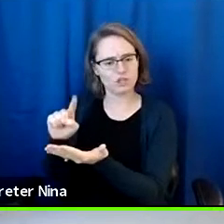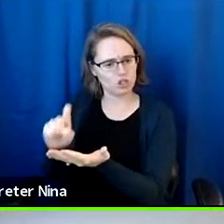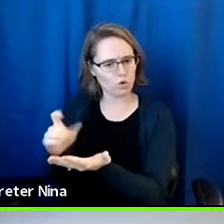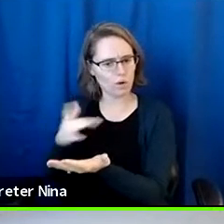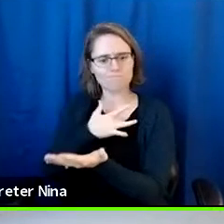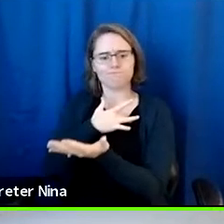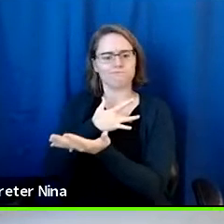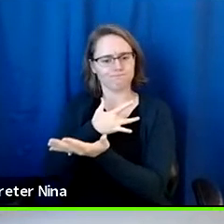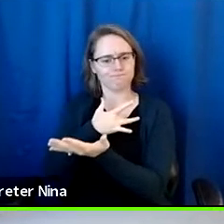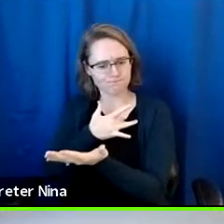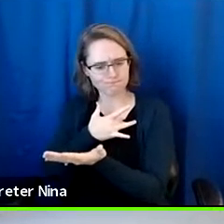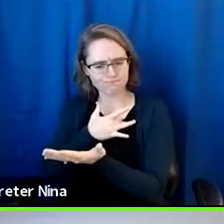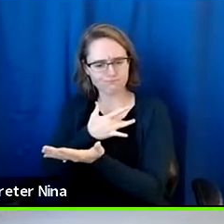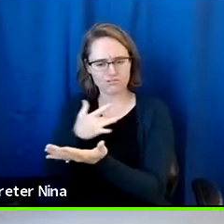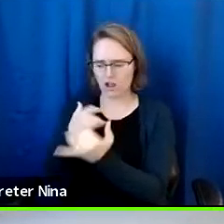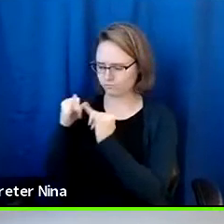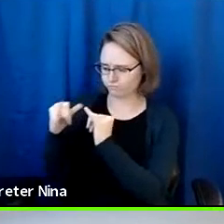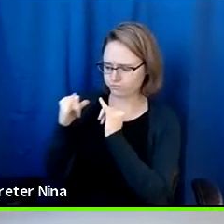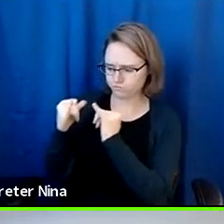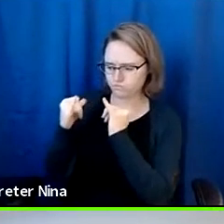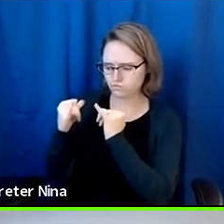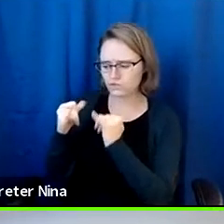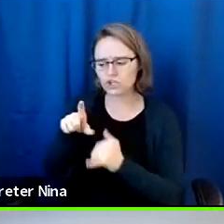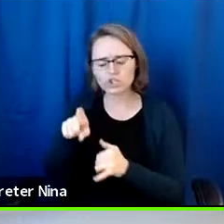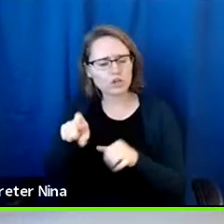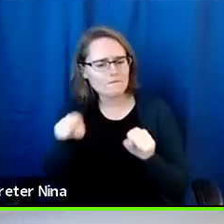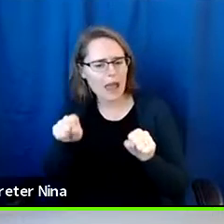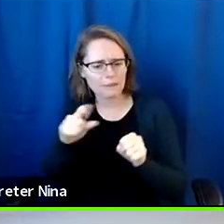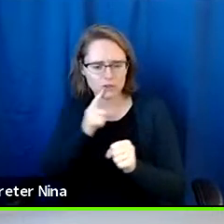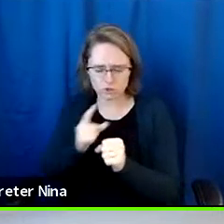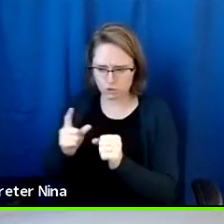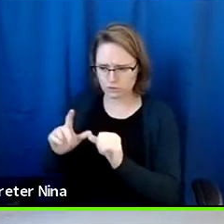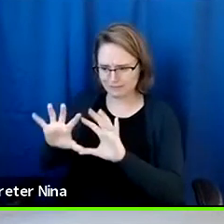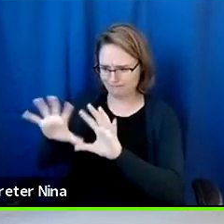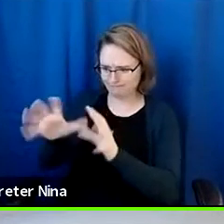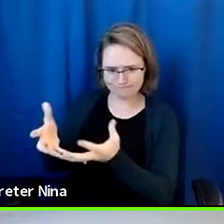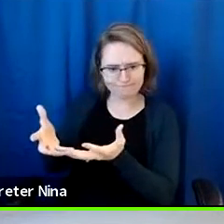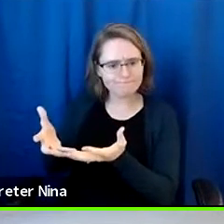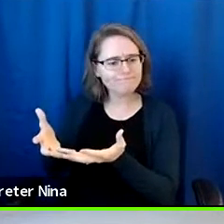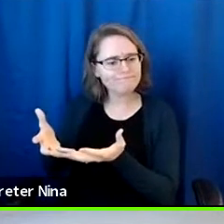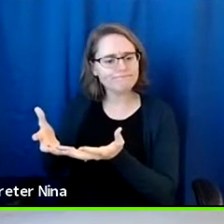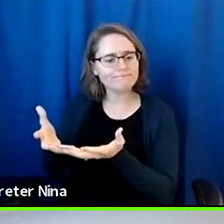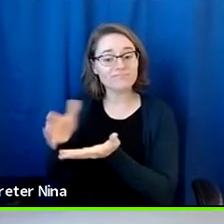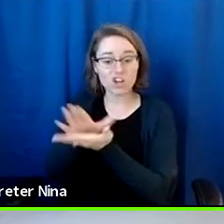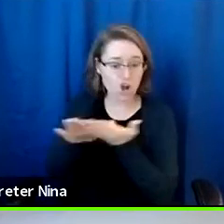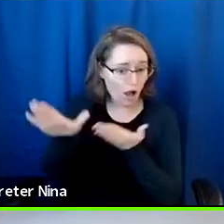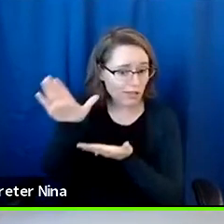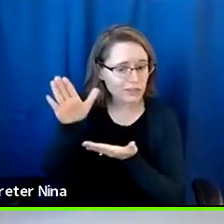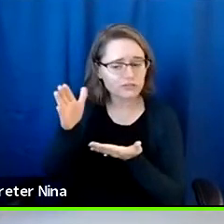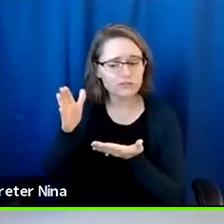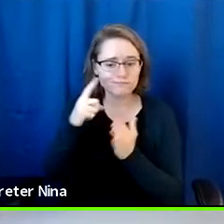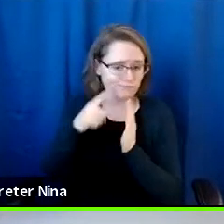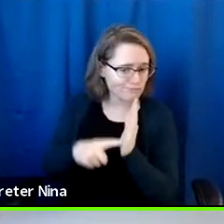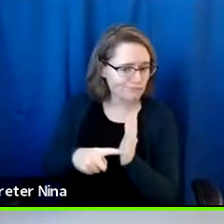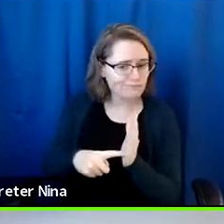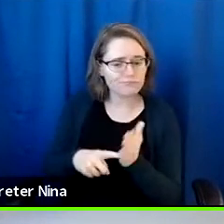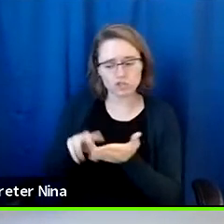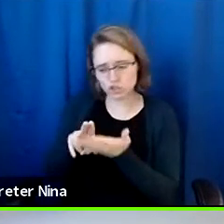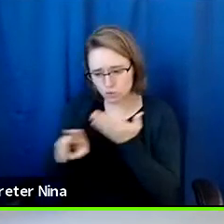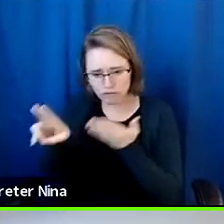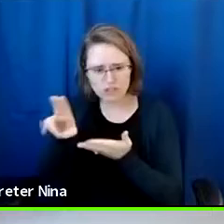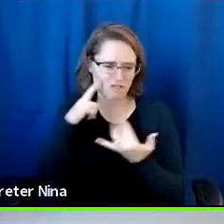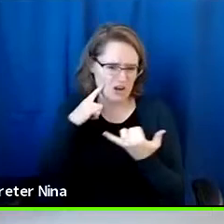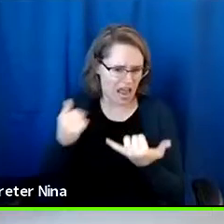with you. You should be able to look at that. I'm speaking in terms of a college or university right